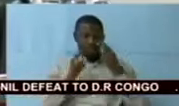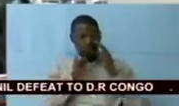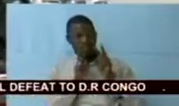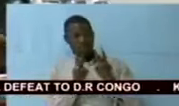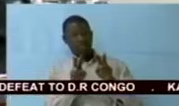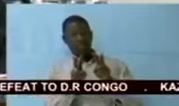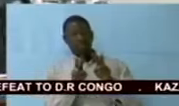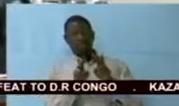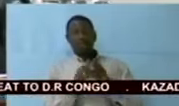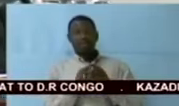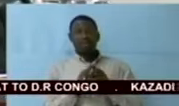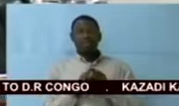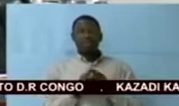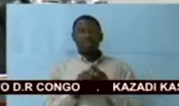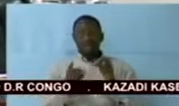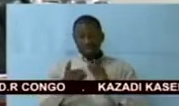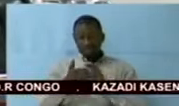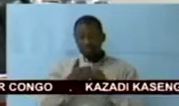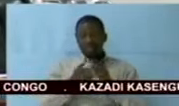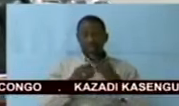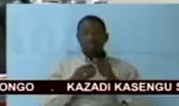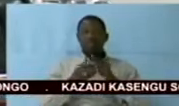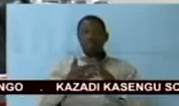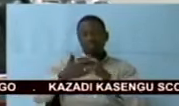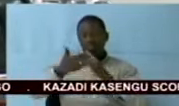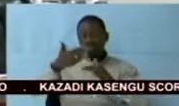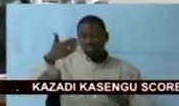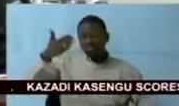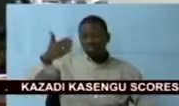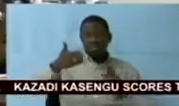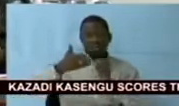delivered a marathon judgment,